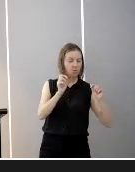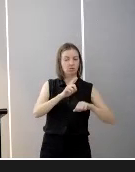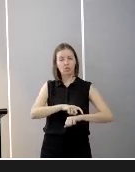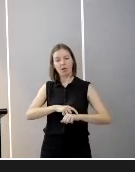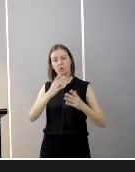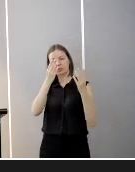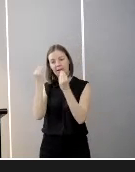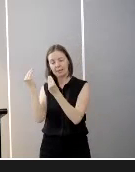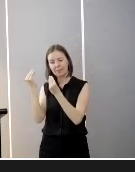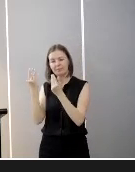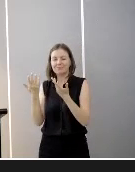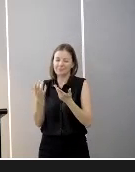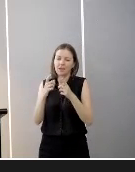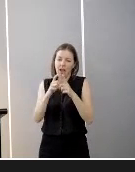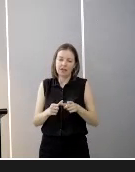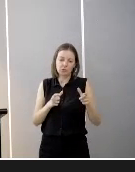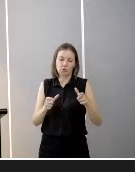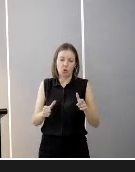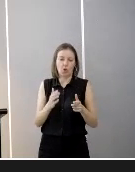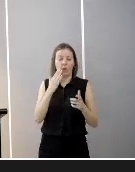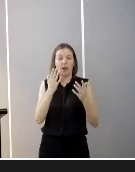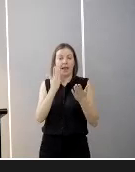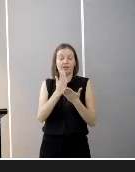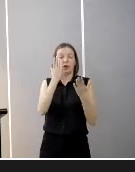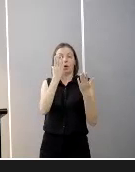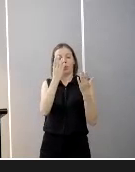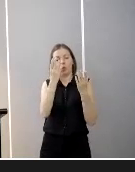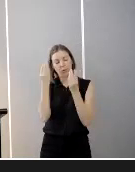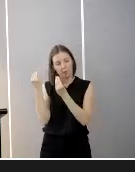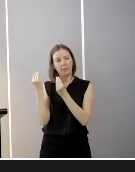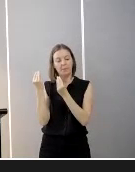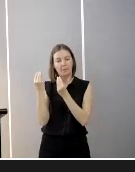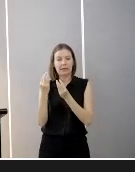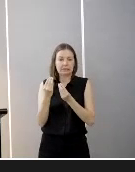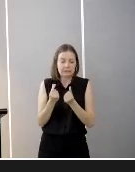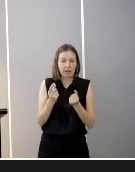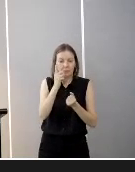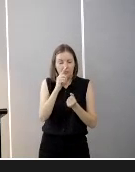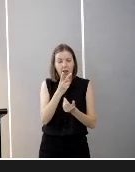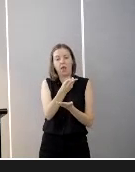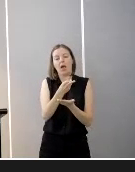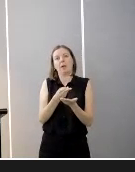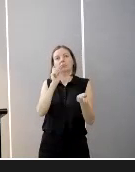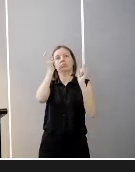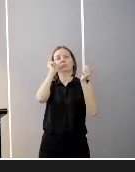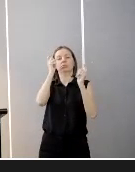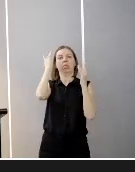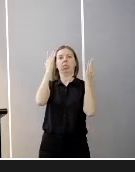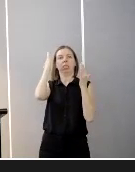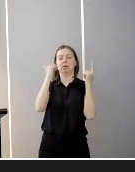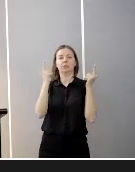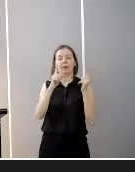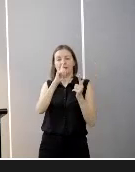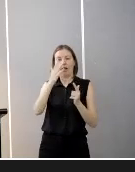it's hard to control when you fall asleep for various reasons. Some people overthink at bedtime and can't kind of wind